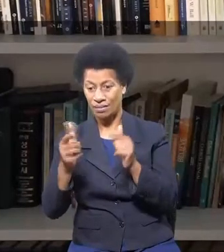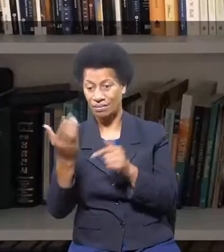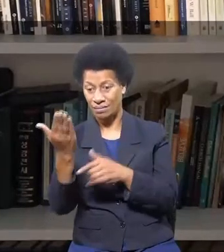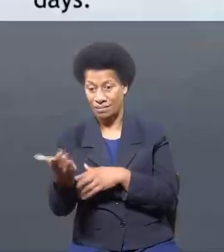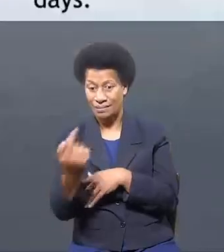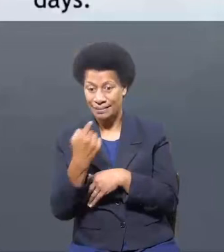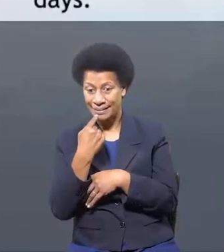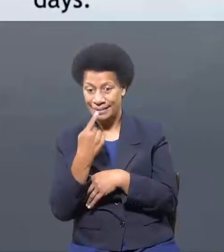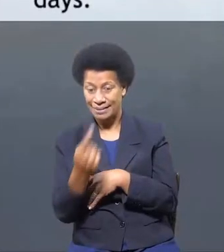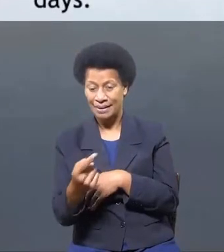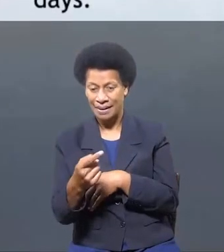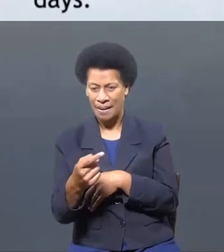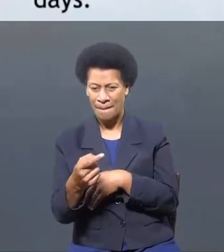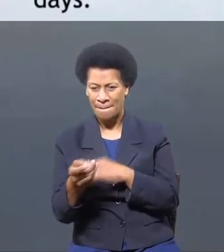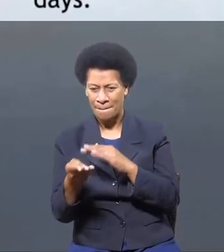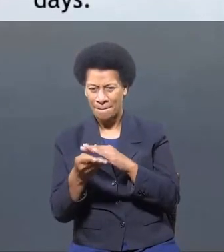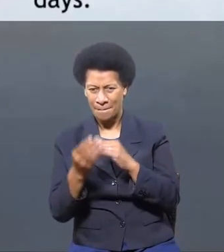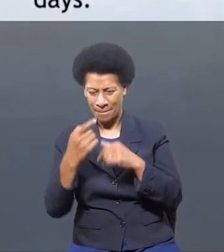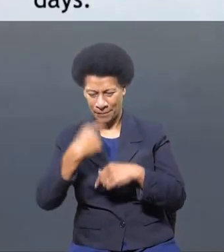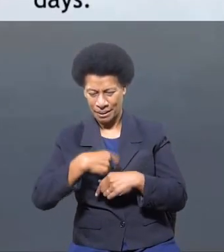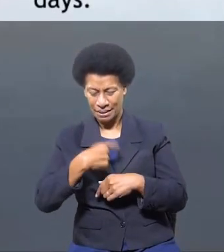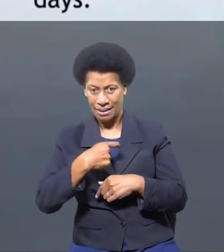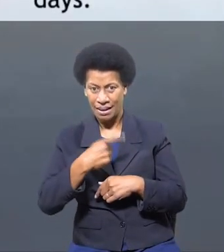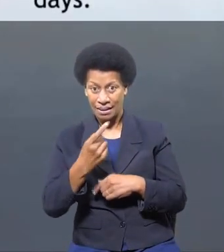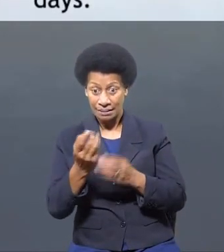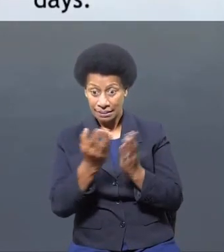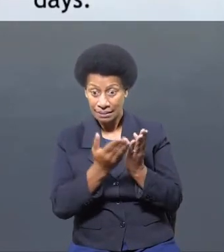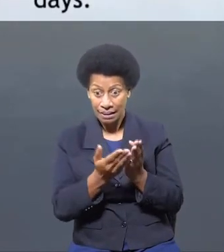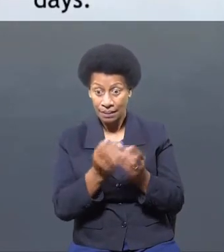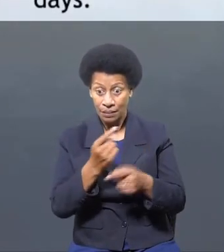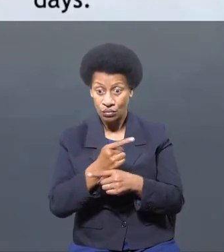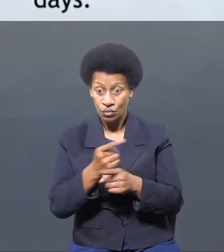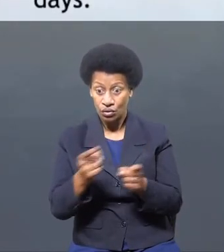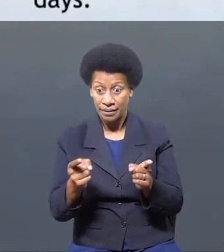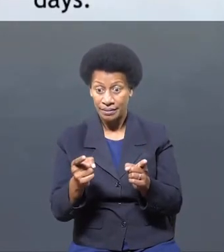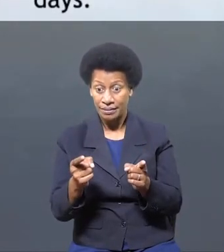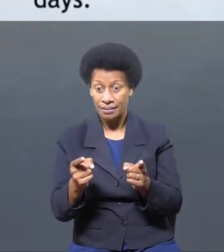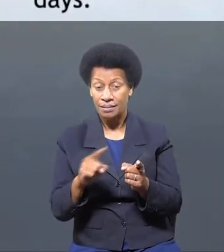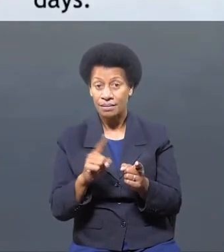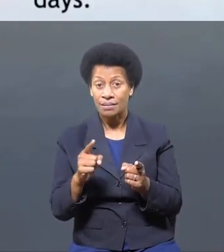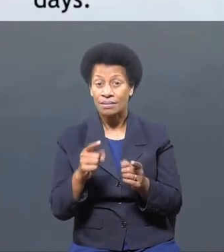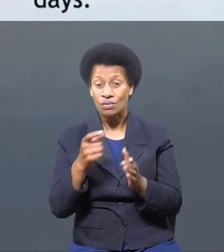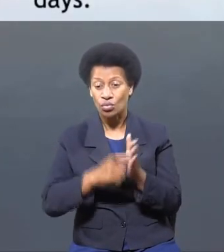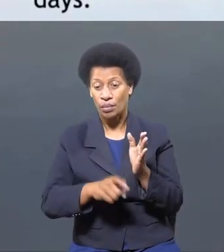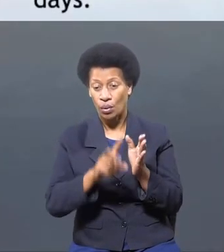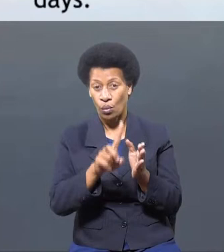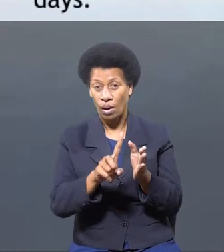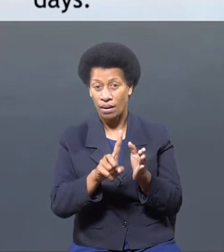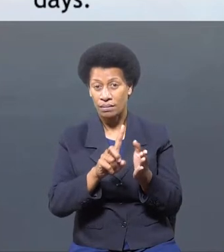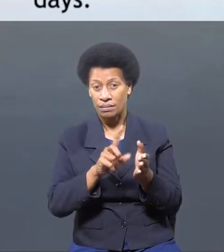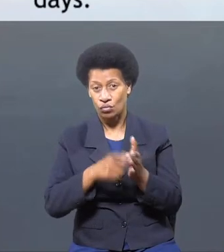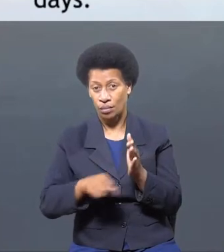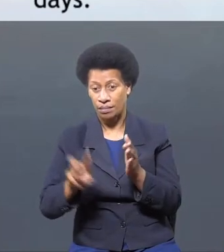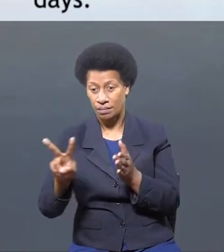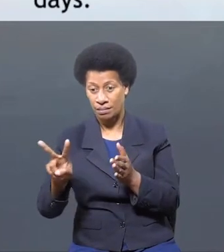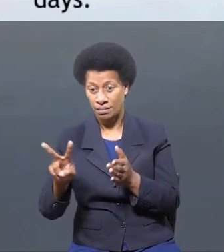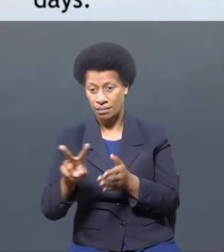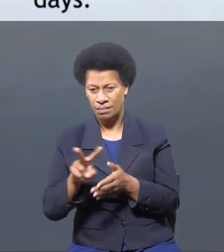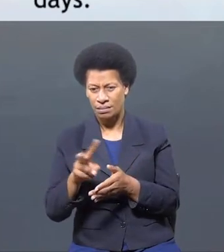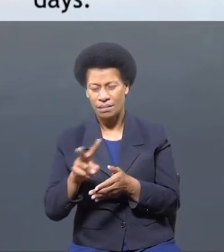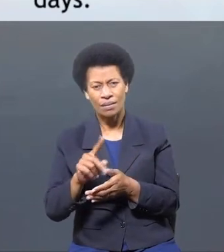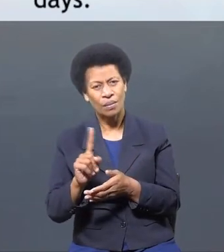he writes, based upon my personal study of the Genesis account of creation, Genesis 1 and 2, and